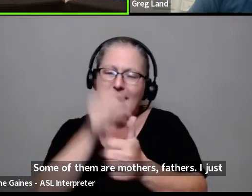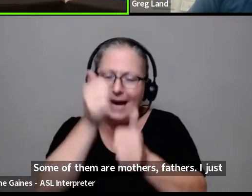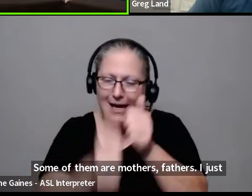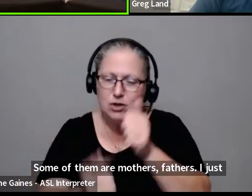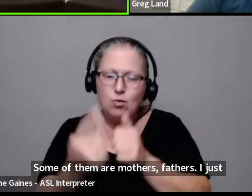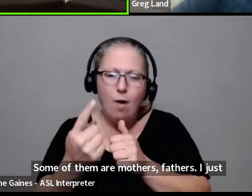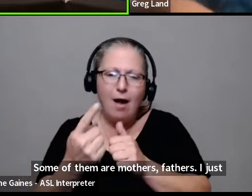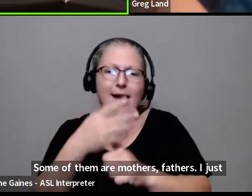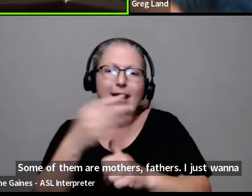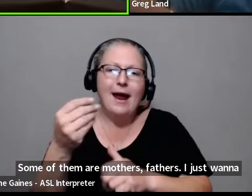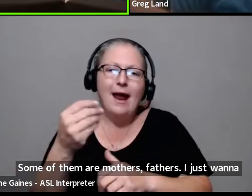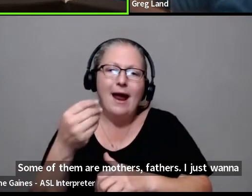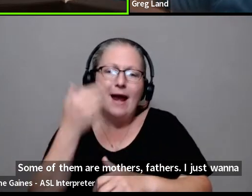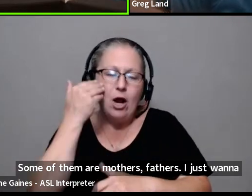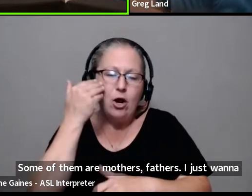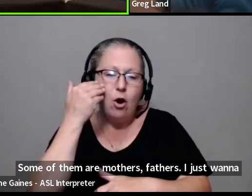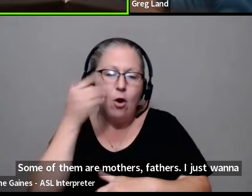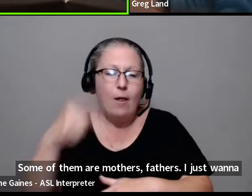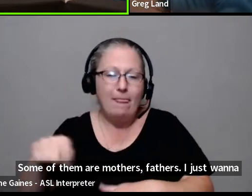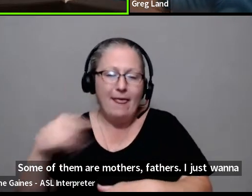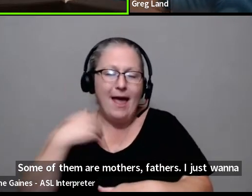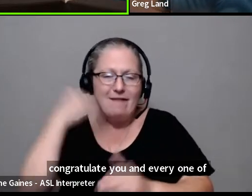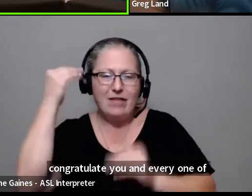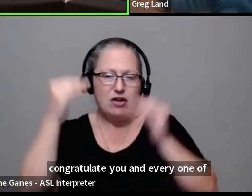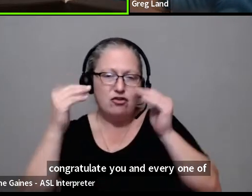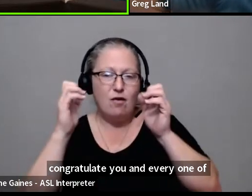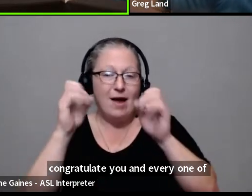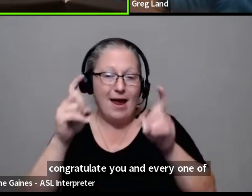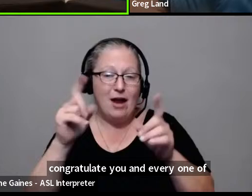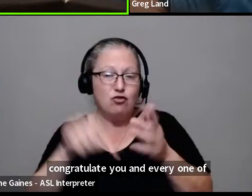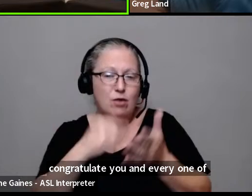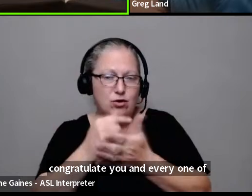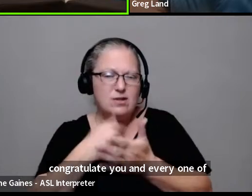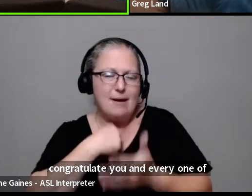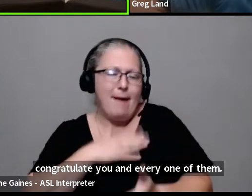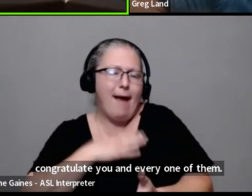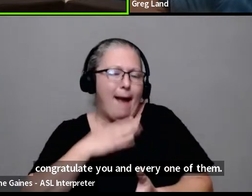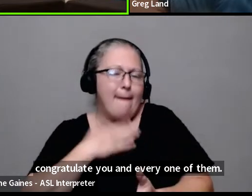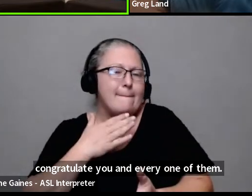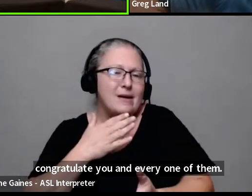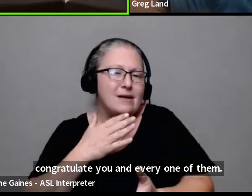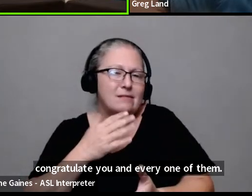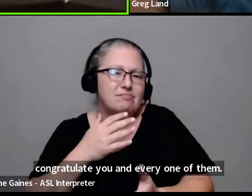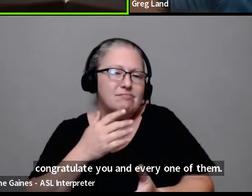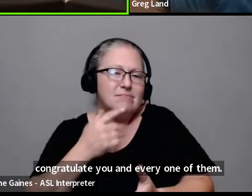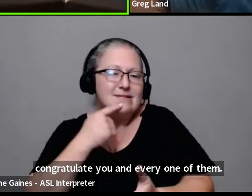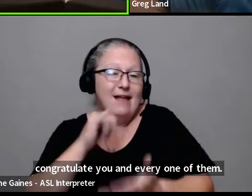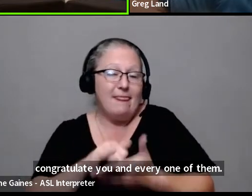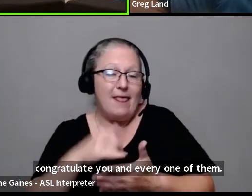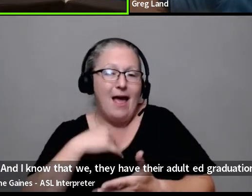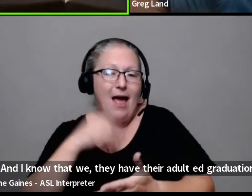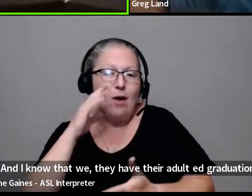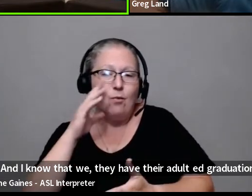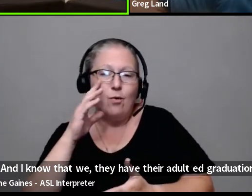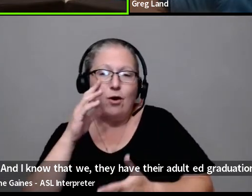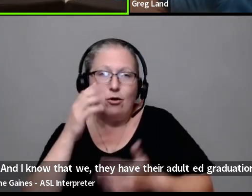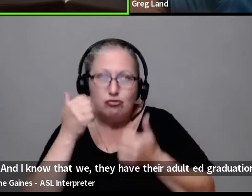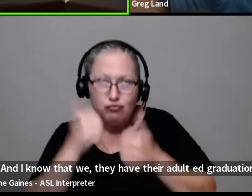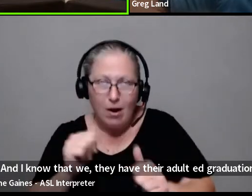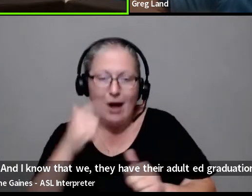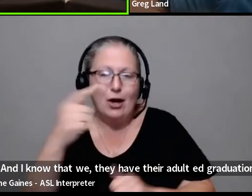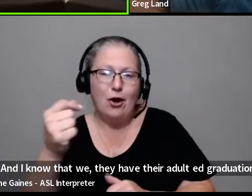them. And I know that they have their adult ed graduation. I'm really happy to say that I'm going to make every effort to go.